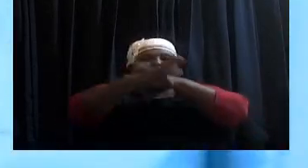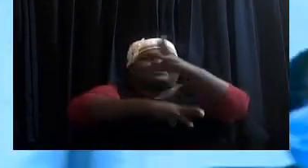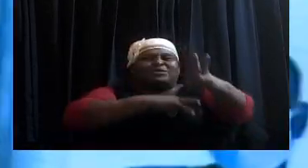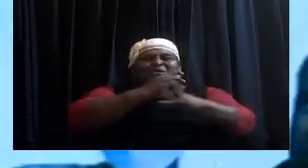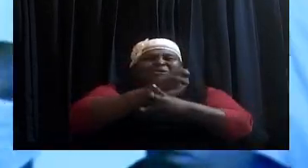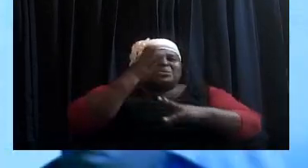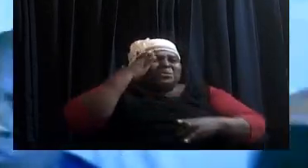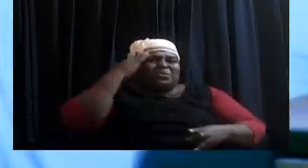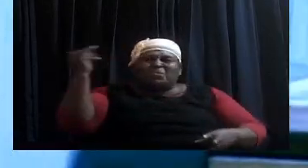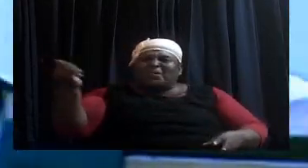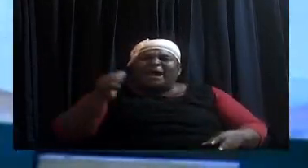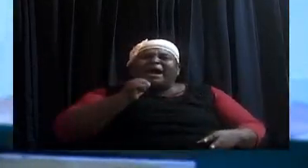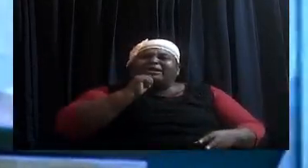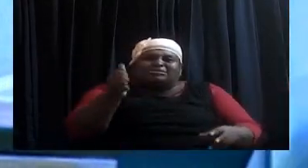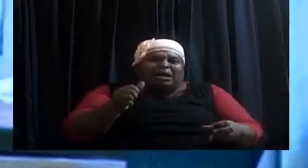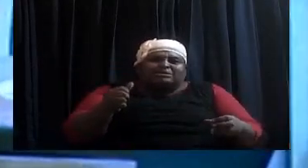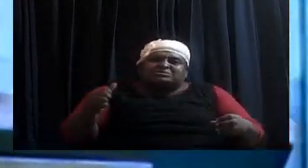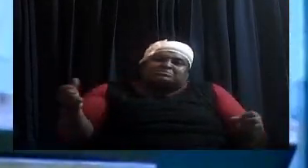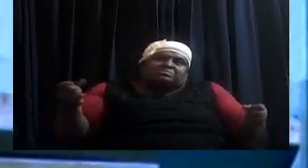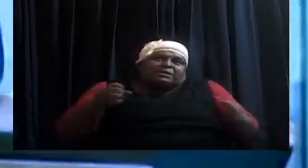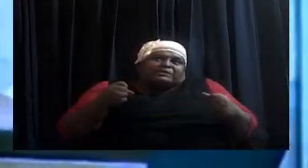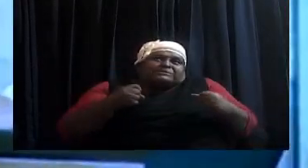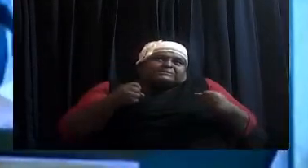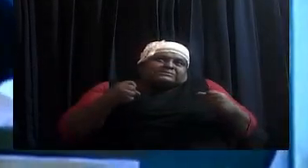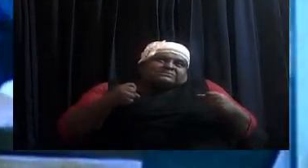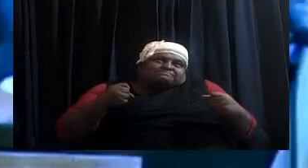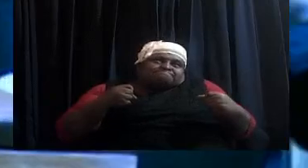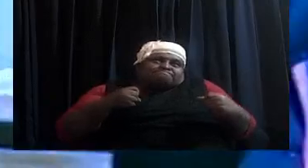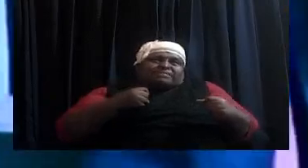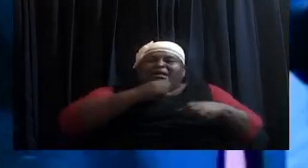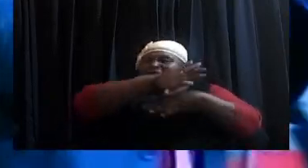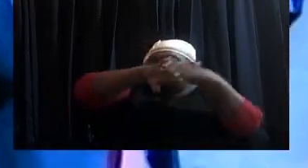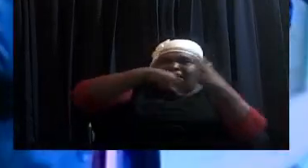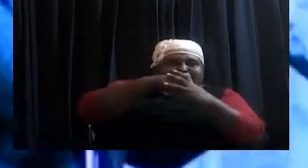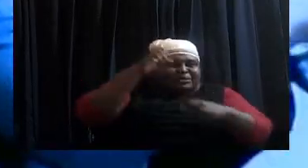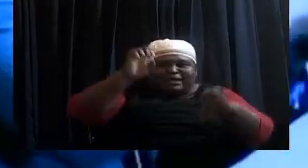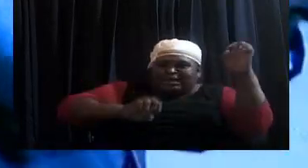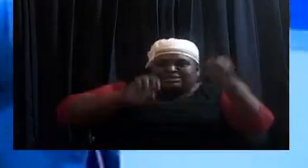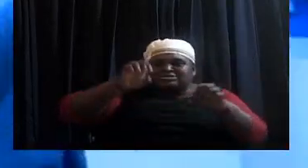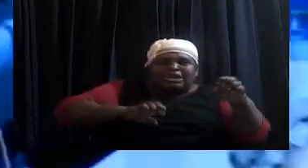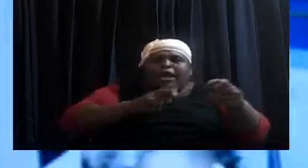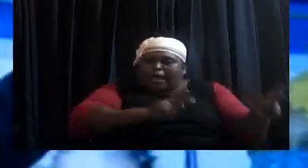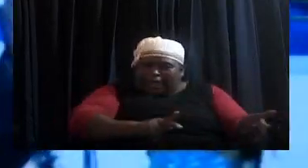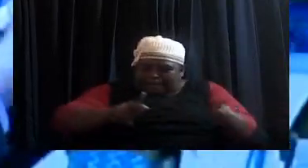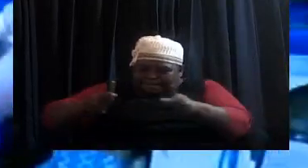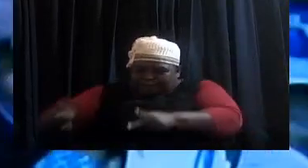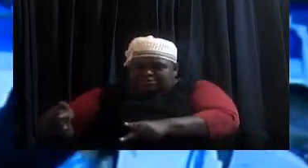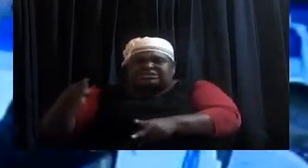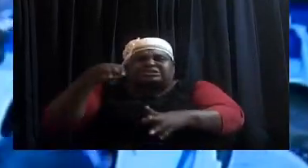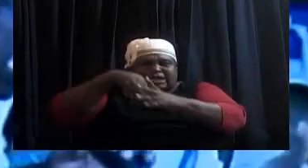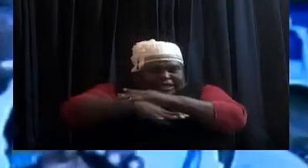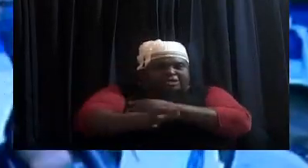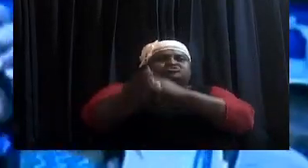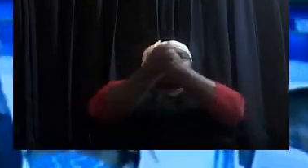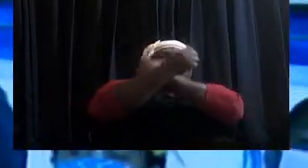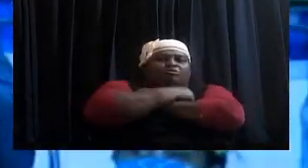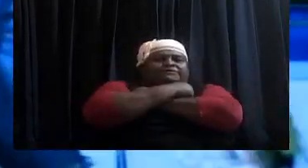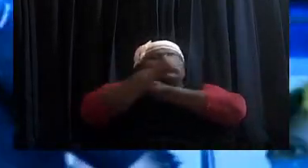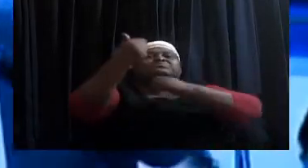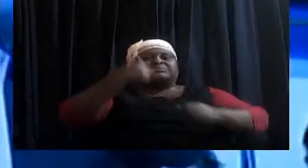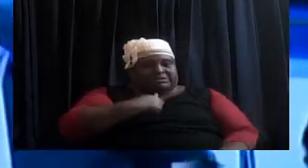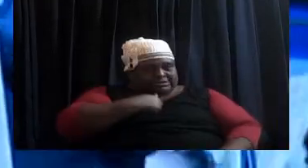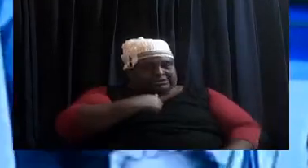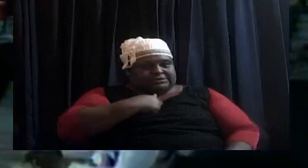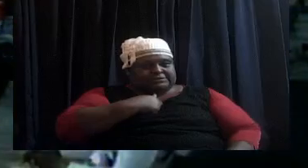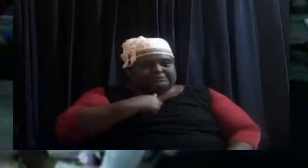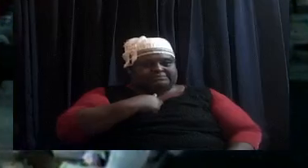you muster up all your energy and put it into loving me?